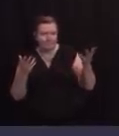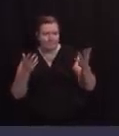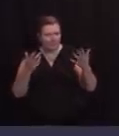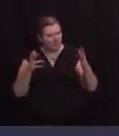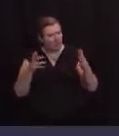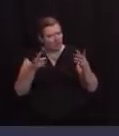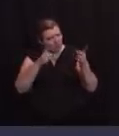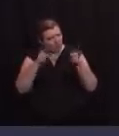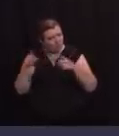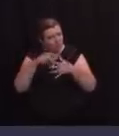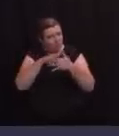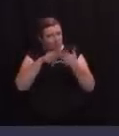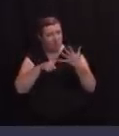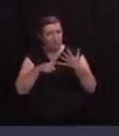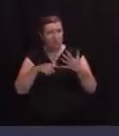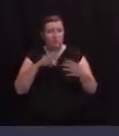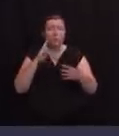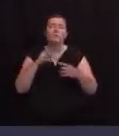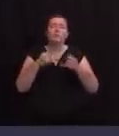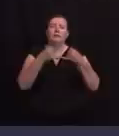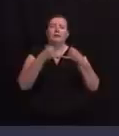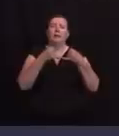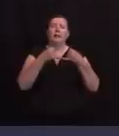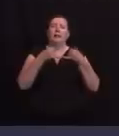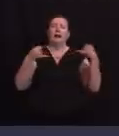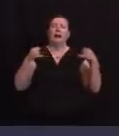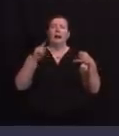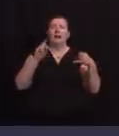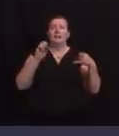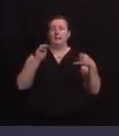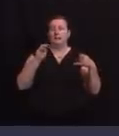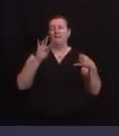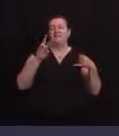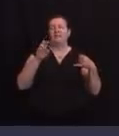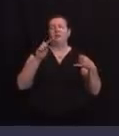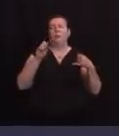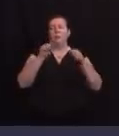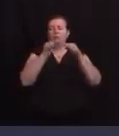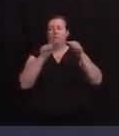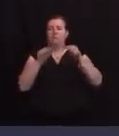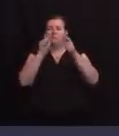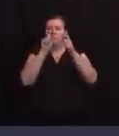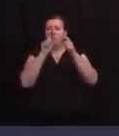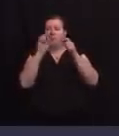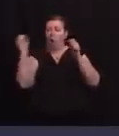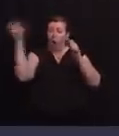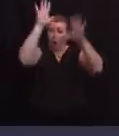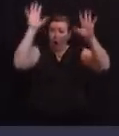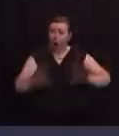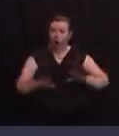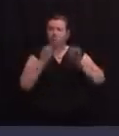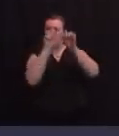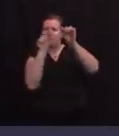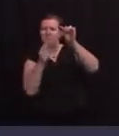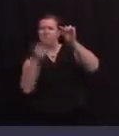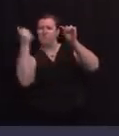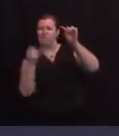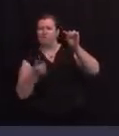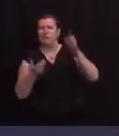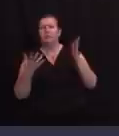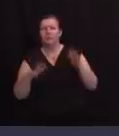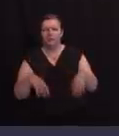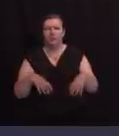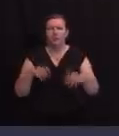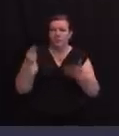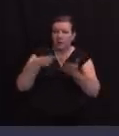will you use your line item veto to strike some of them? Do you believe those are fair uses of taxpayer money? And in general on the